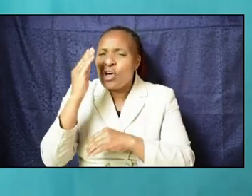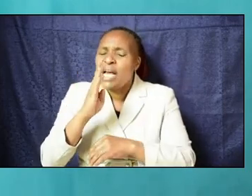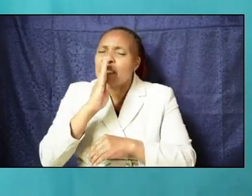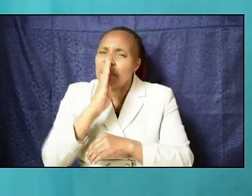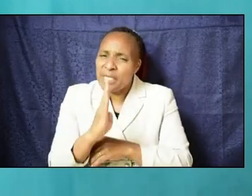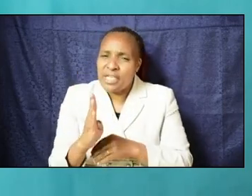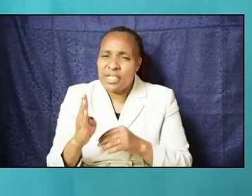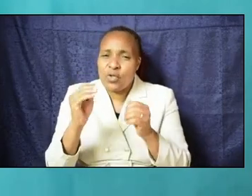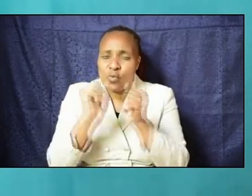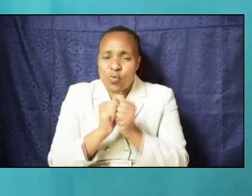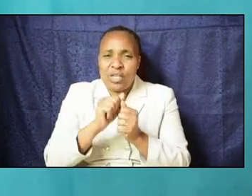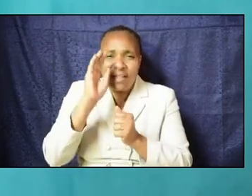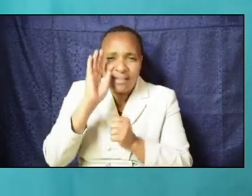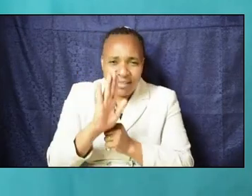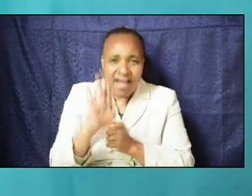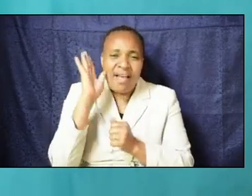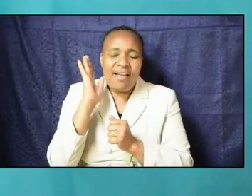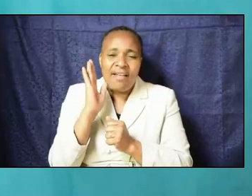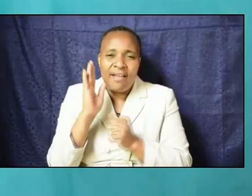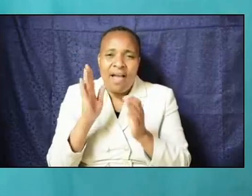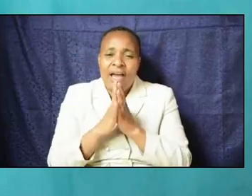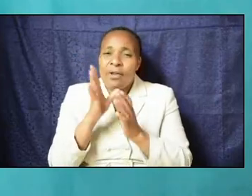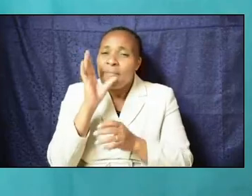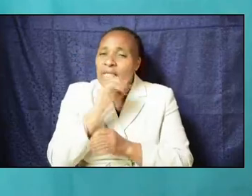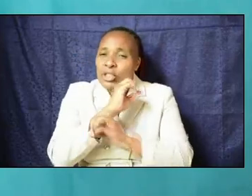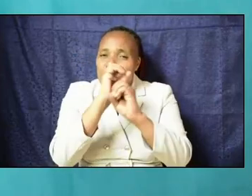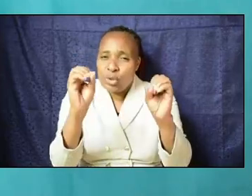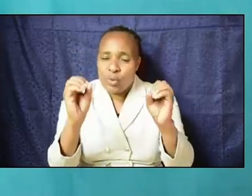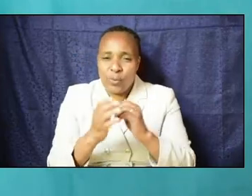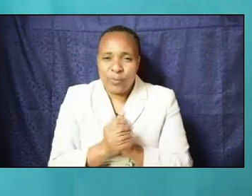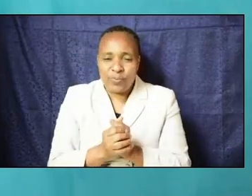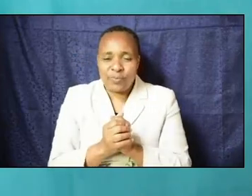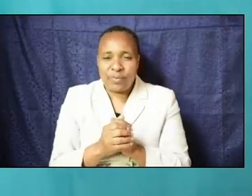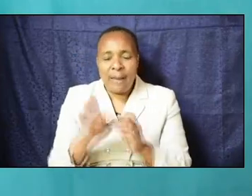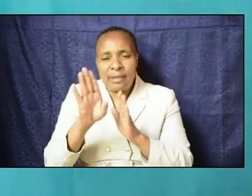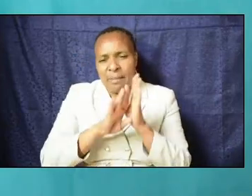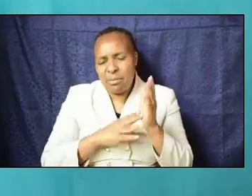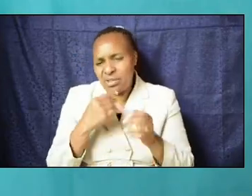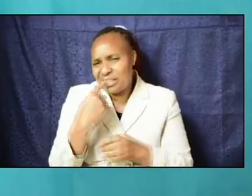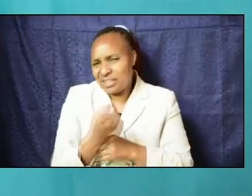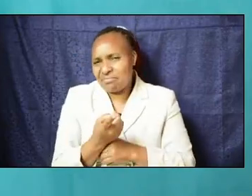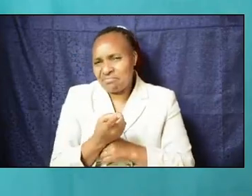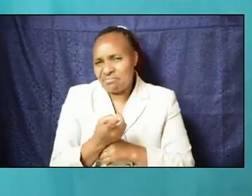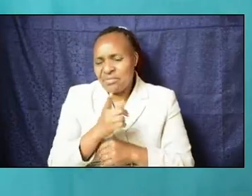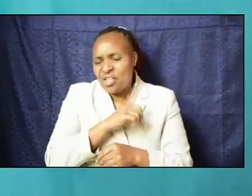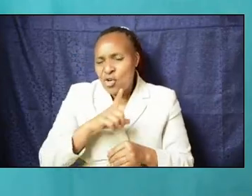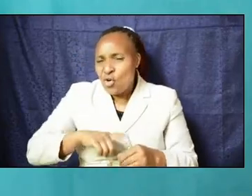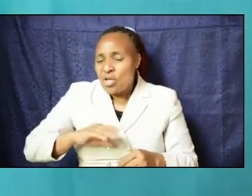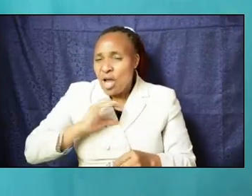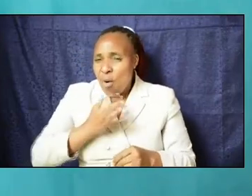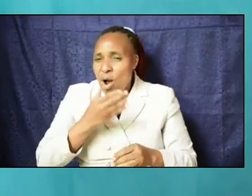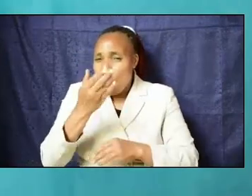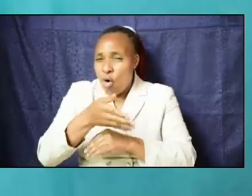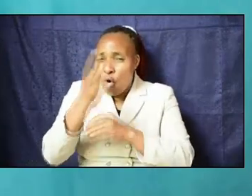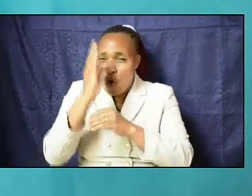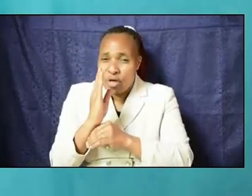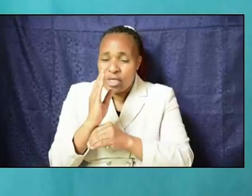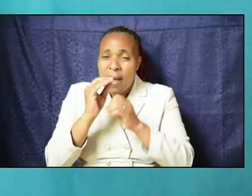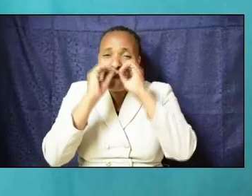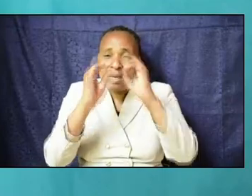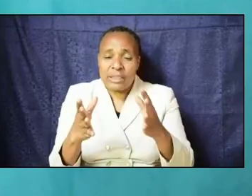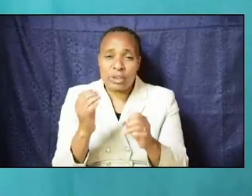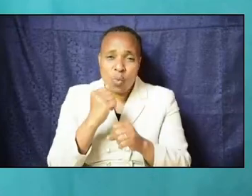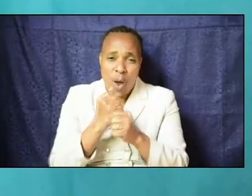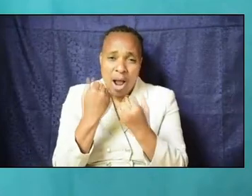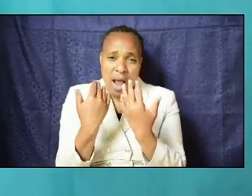thee, and thou hast lacked nothing." Now the Bible says the Lord our God has blessed the work of our